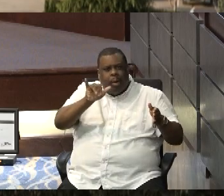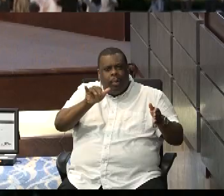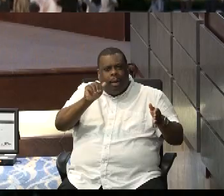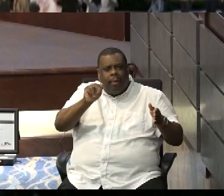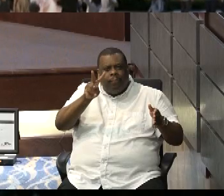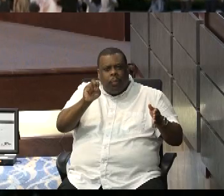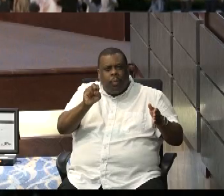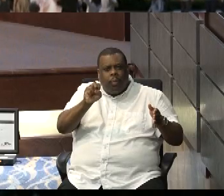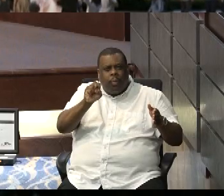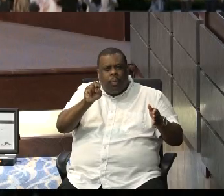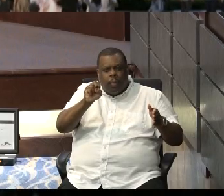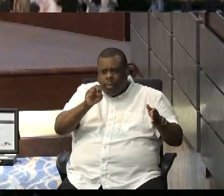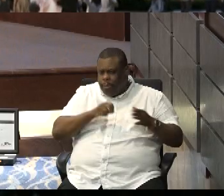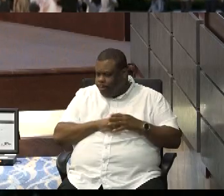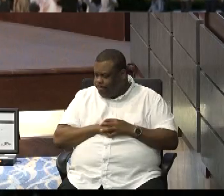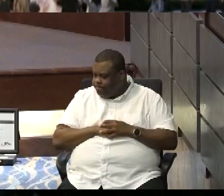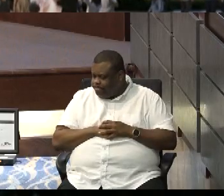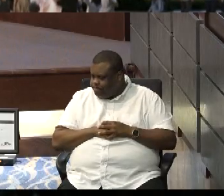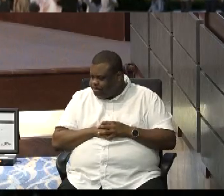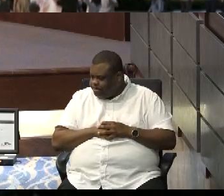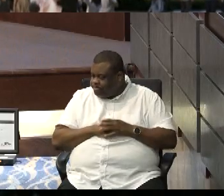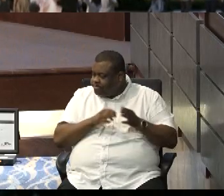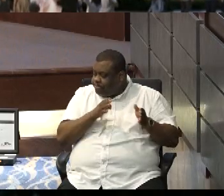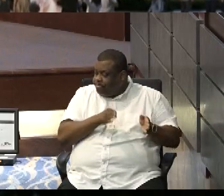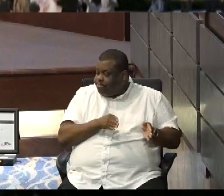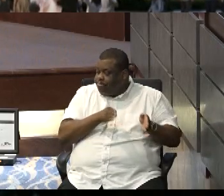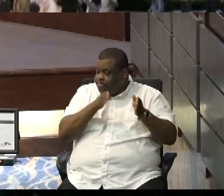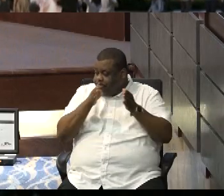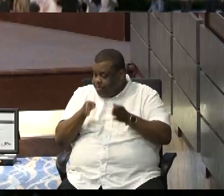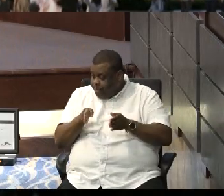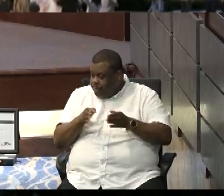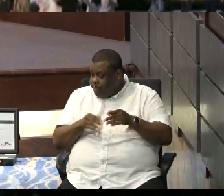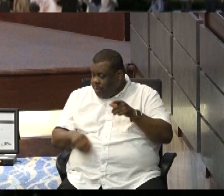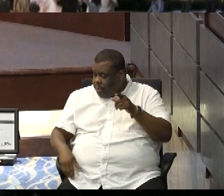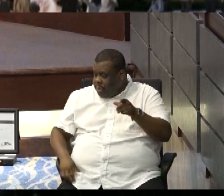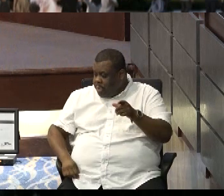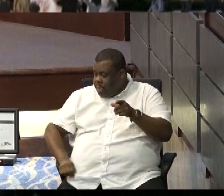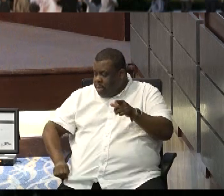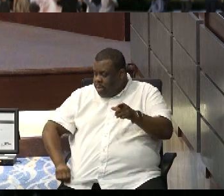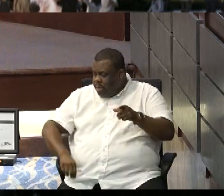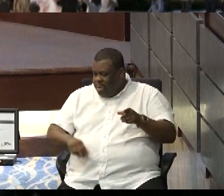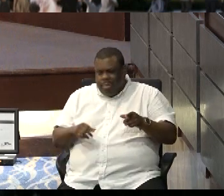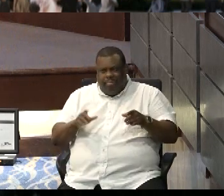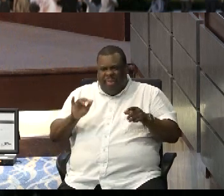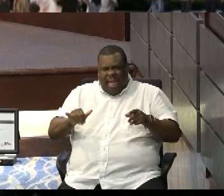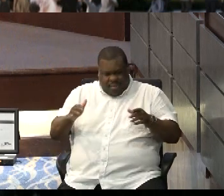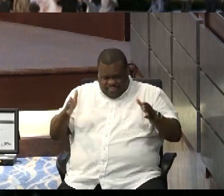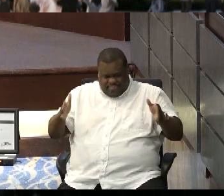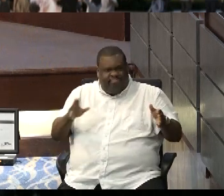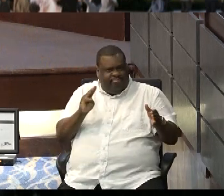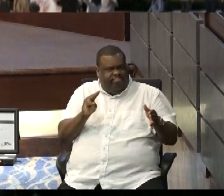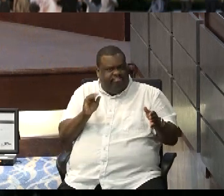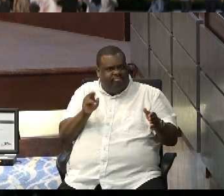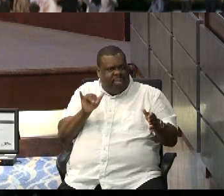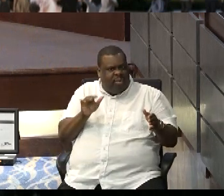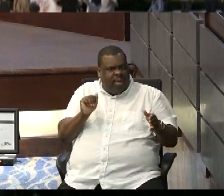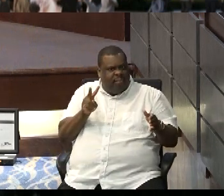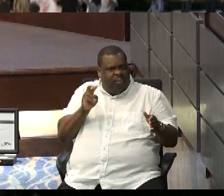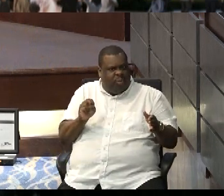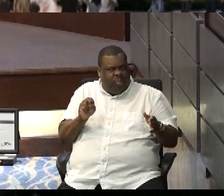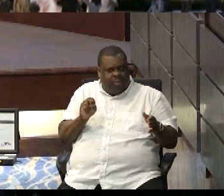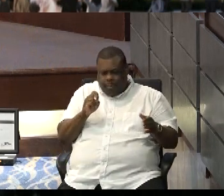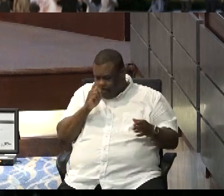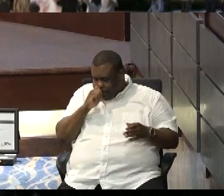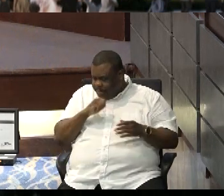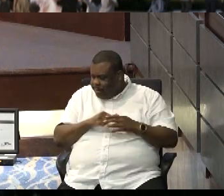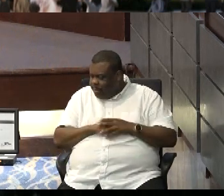Parks. Here you're standing on what would be the extension of Mary Avenue, moving towards the pedestrian, to be